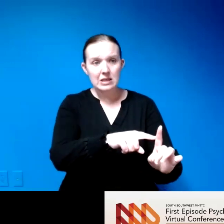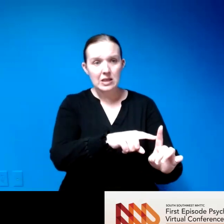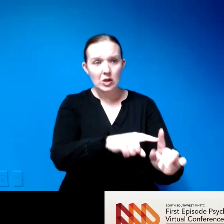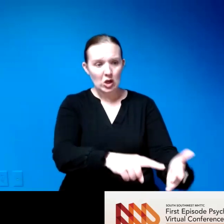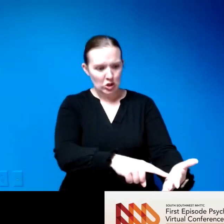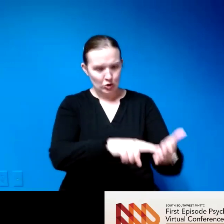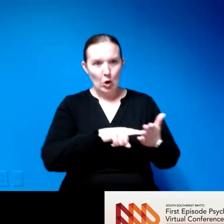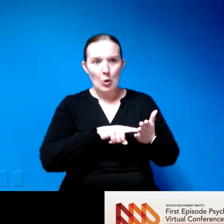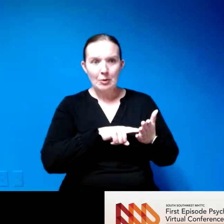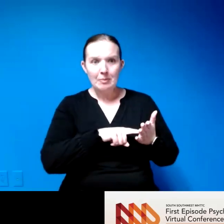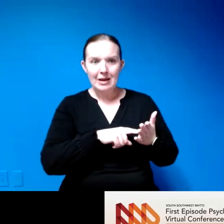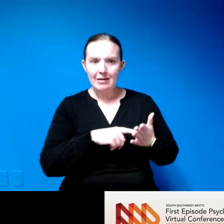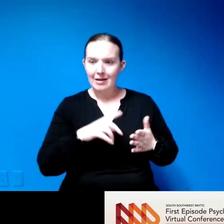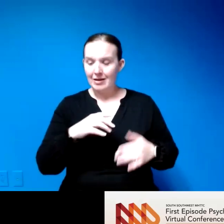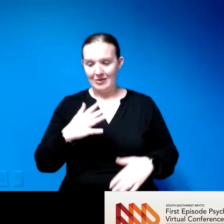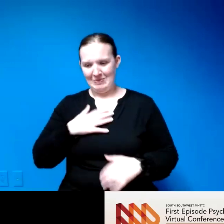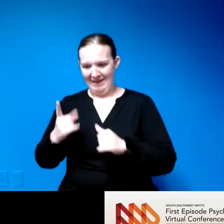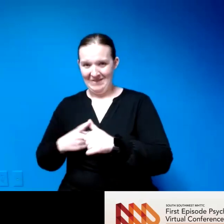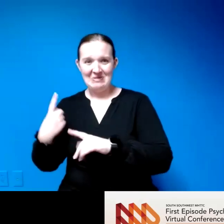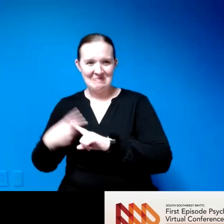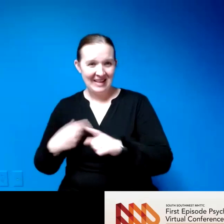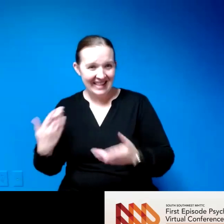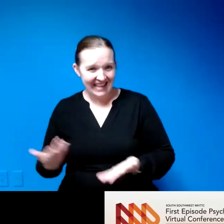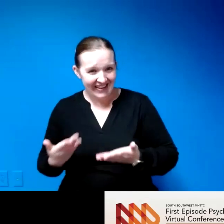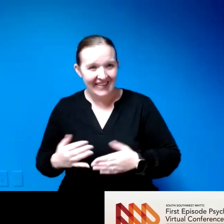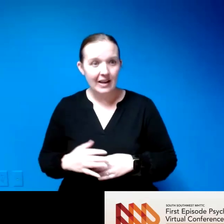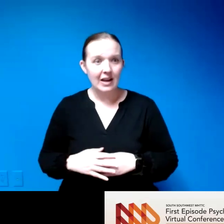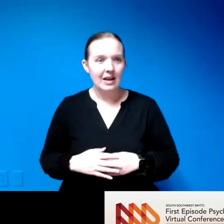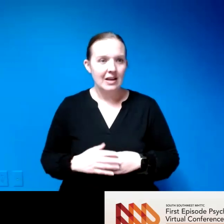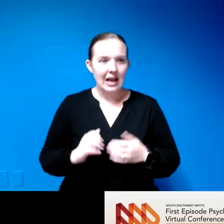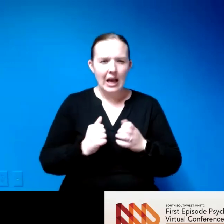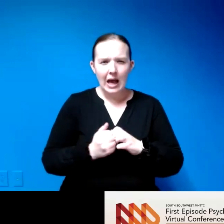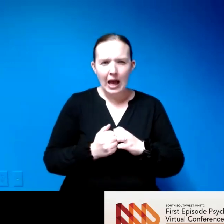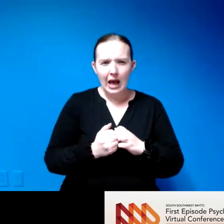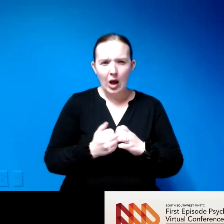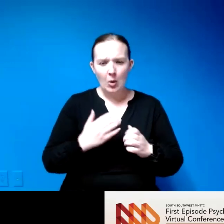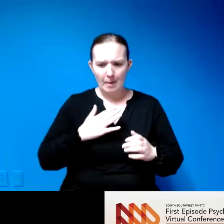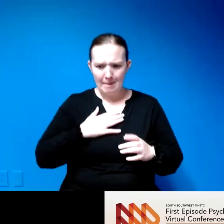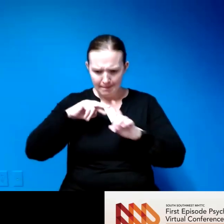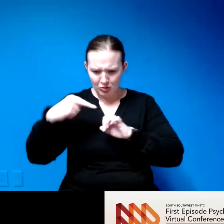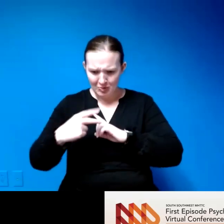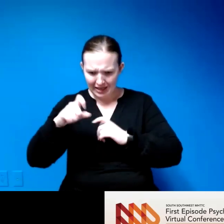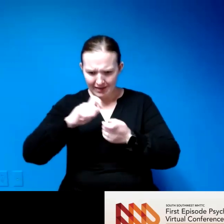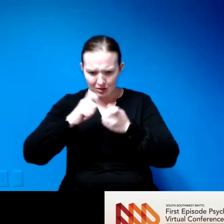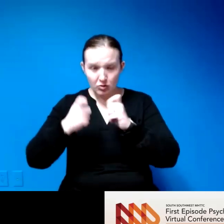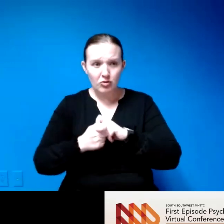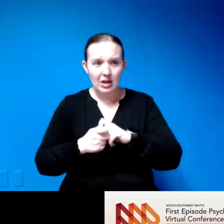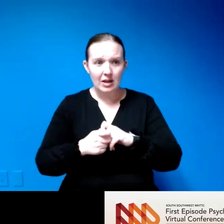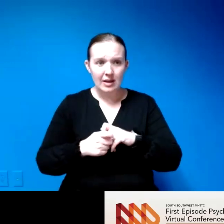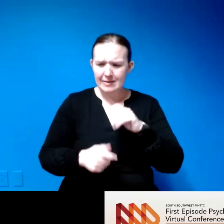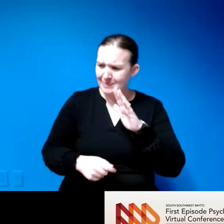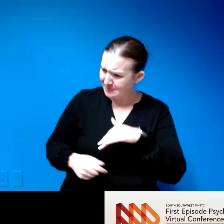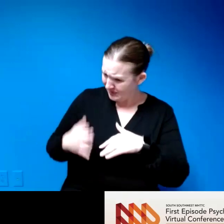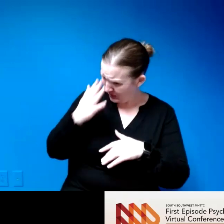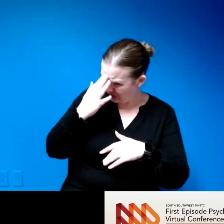that first month that I was here, how to think about this differently. He said to me, you know, Dr. Perez, I